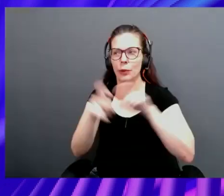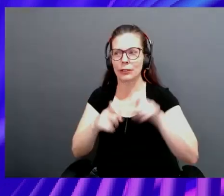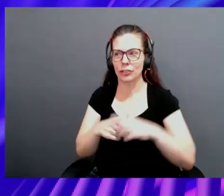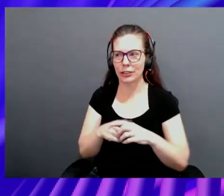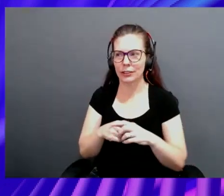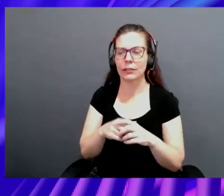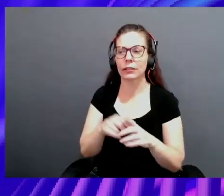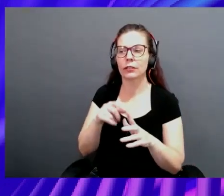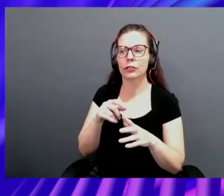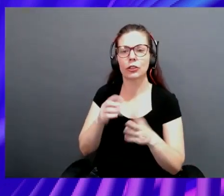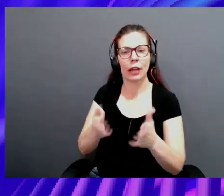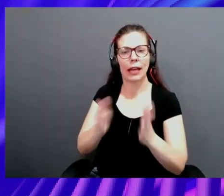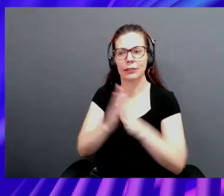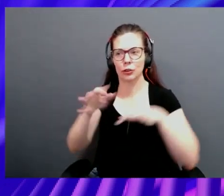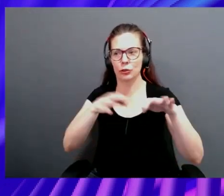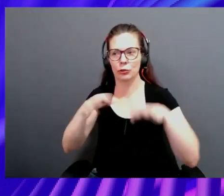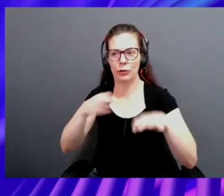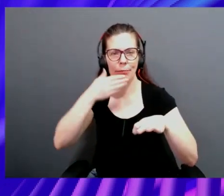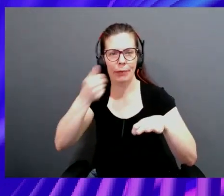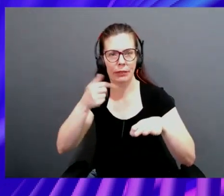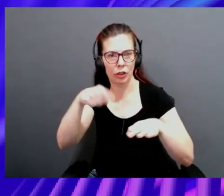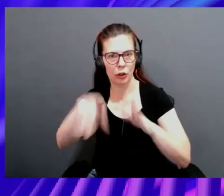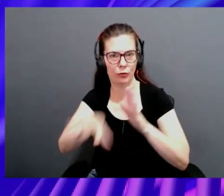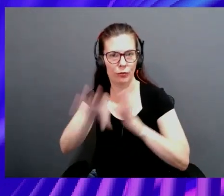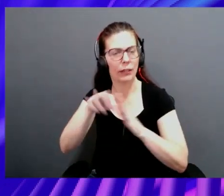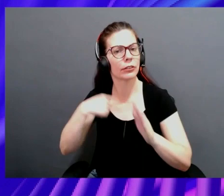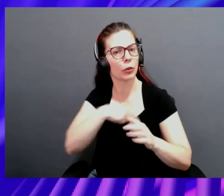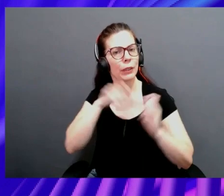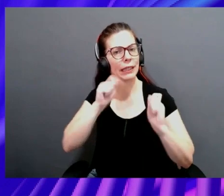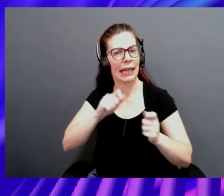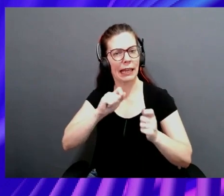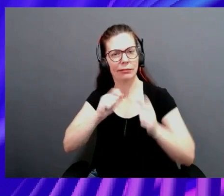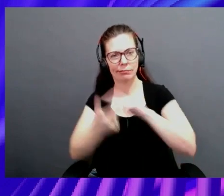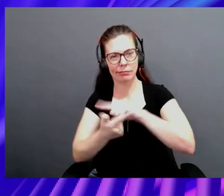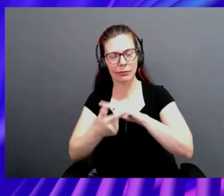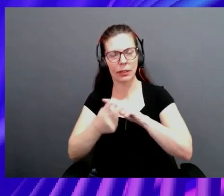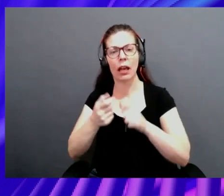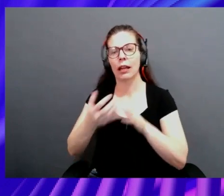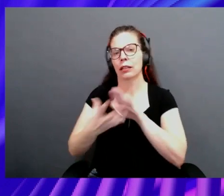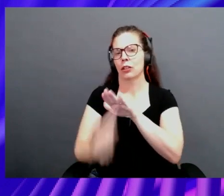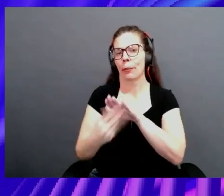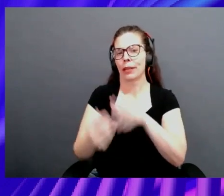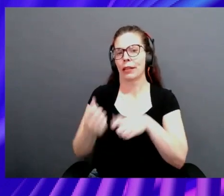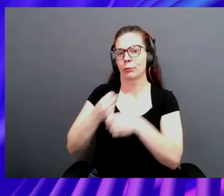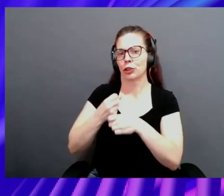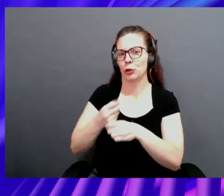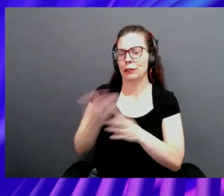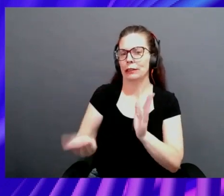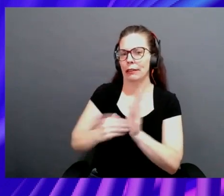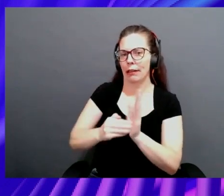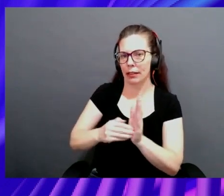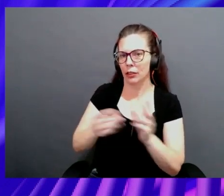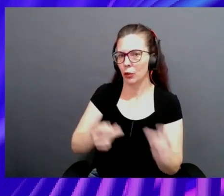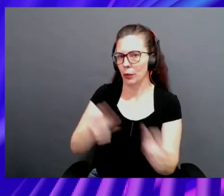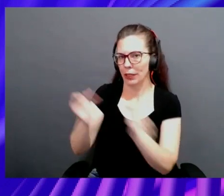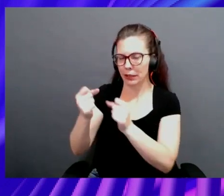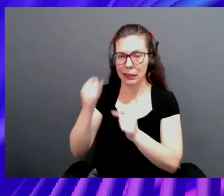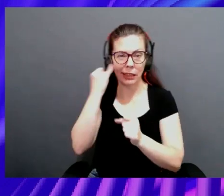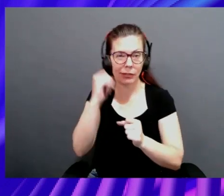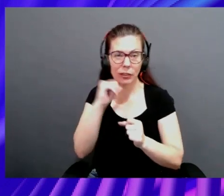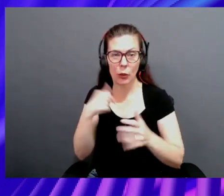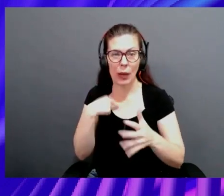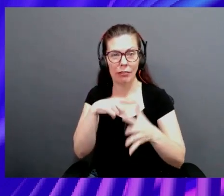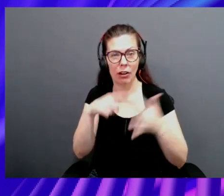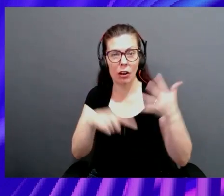have found in order for us to interpret it and reproduce it quickly, right? If you don't have all of those tenets in the template,